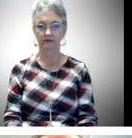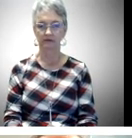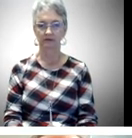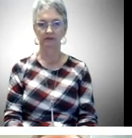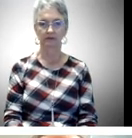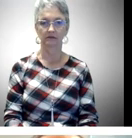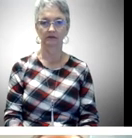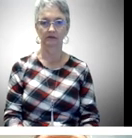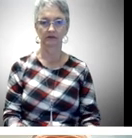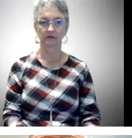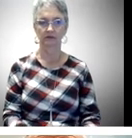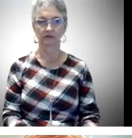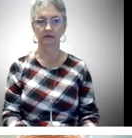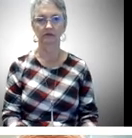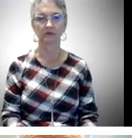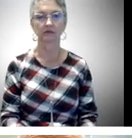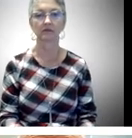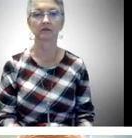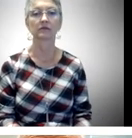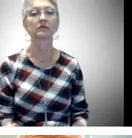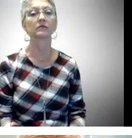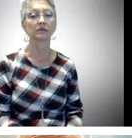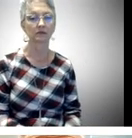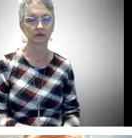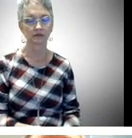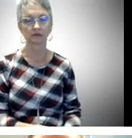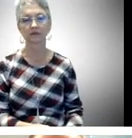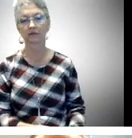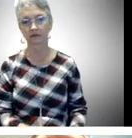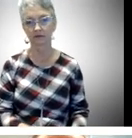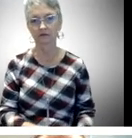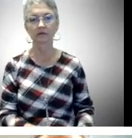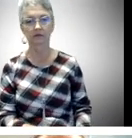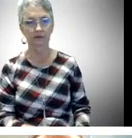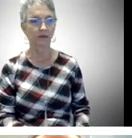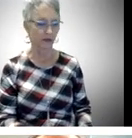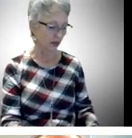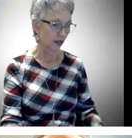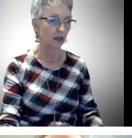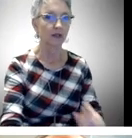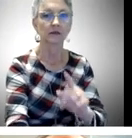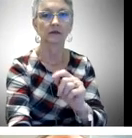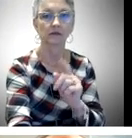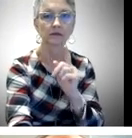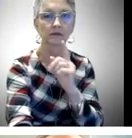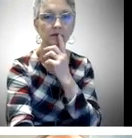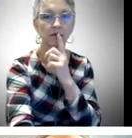oh, you can't get the records, your supporter has to do it. So the person retains the right to do that. Next slide.